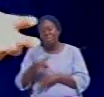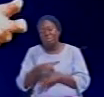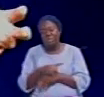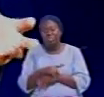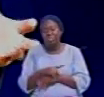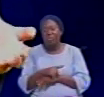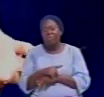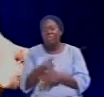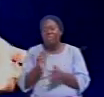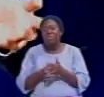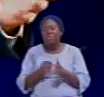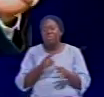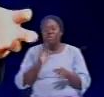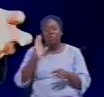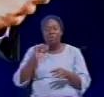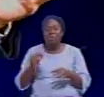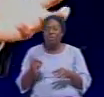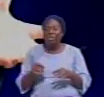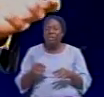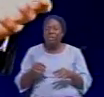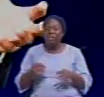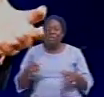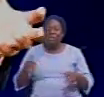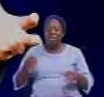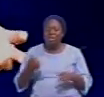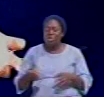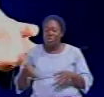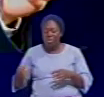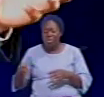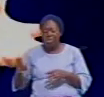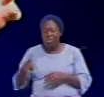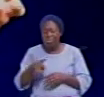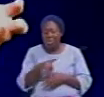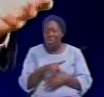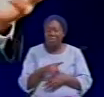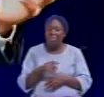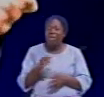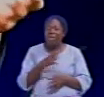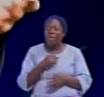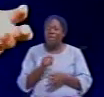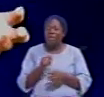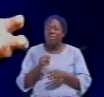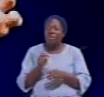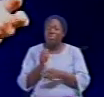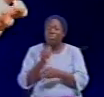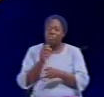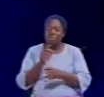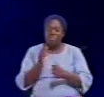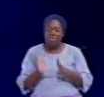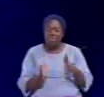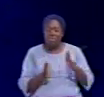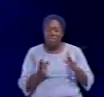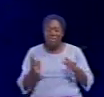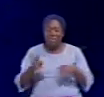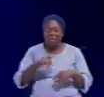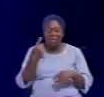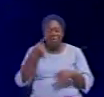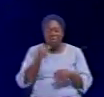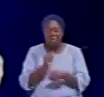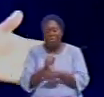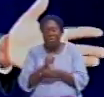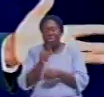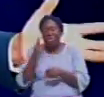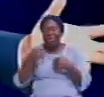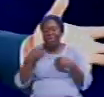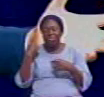will fill them, that the Lord will equip them and prepare them for the work he has for them. Let us